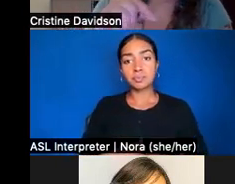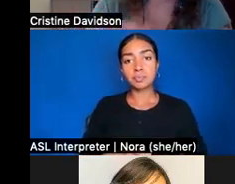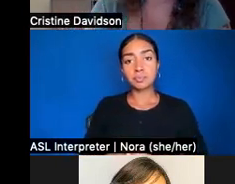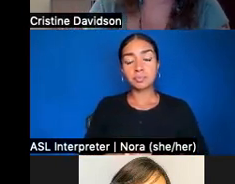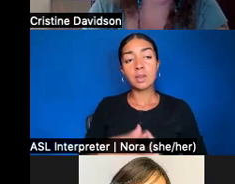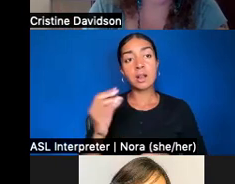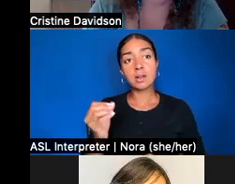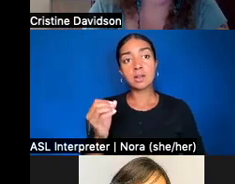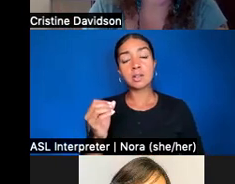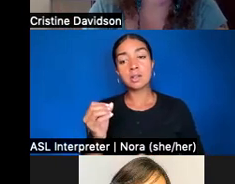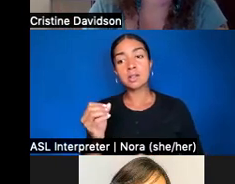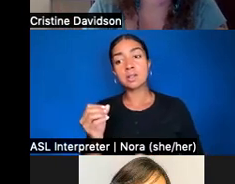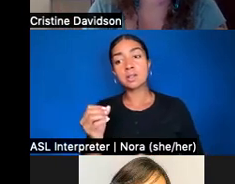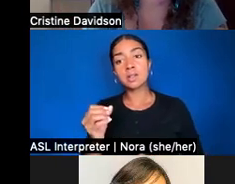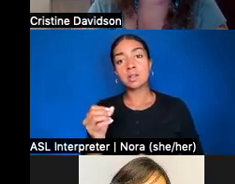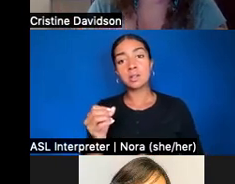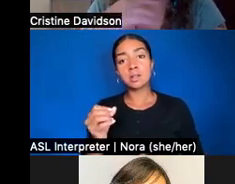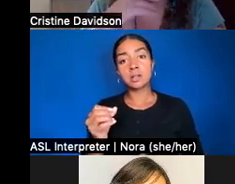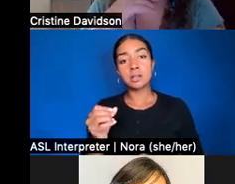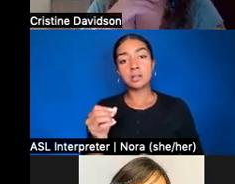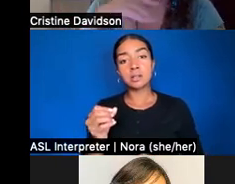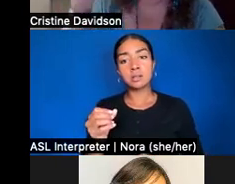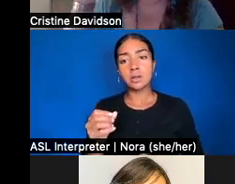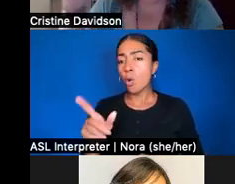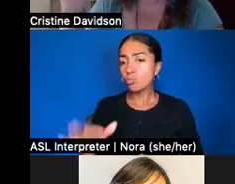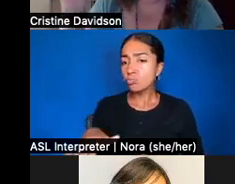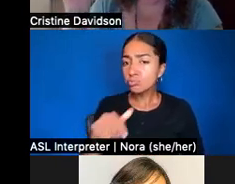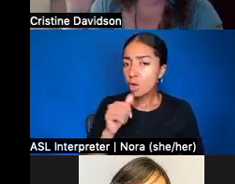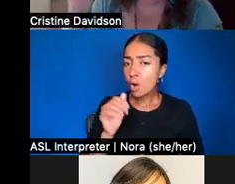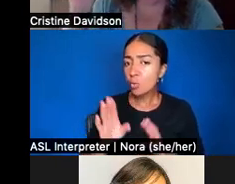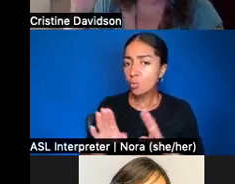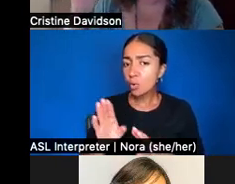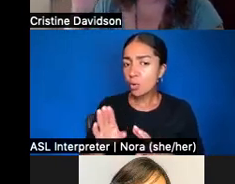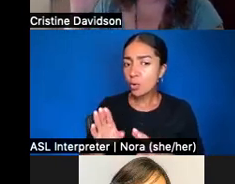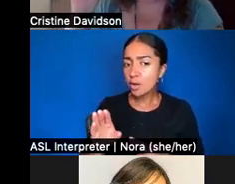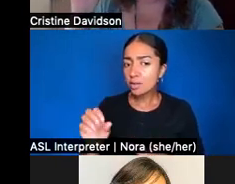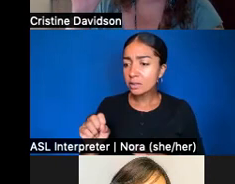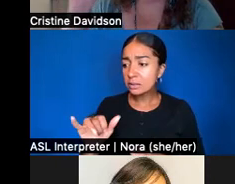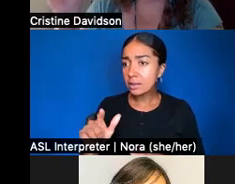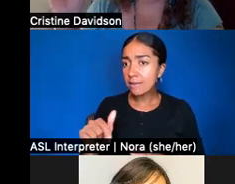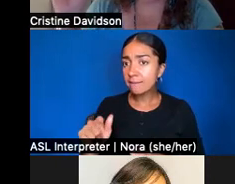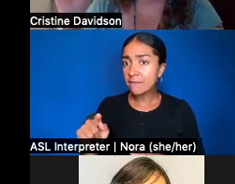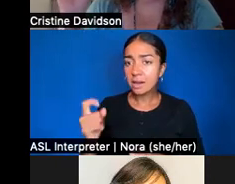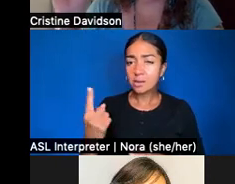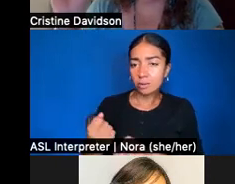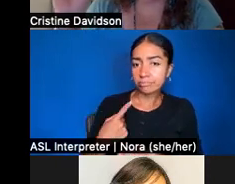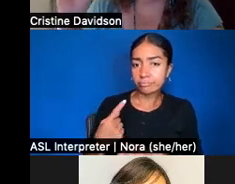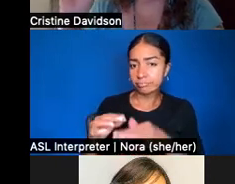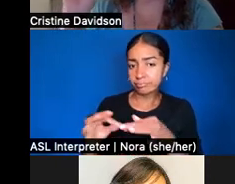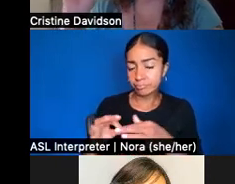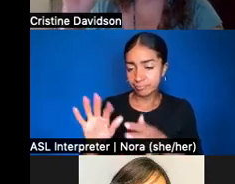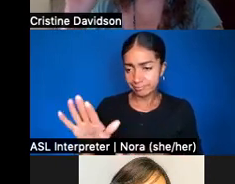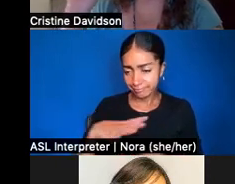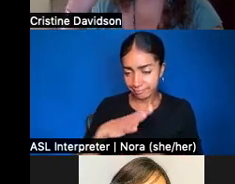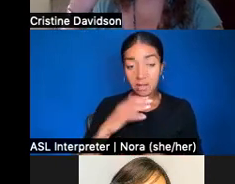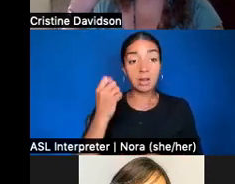yeah, no worries, Sylvana, no worries. And so what Linda ended up doing